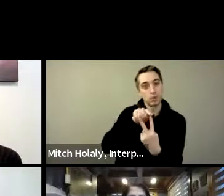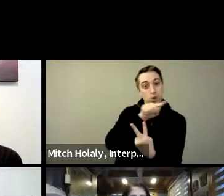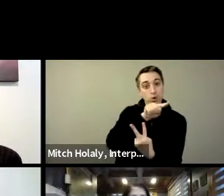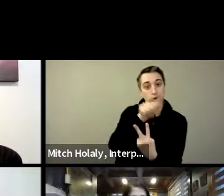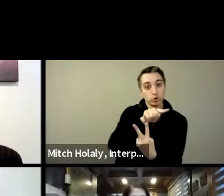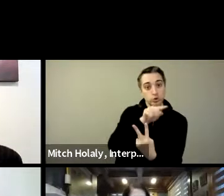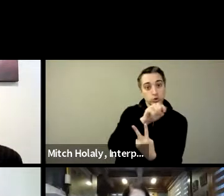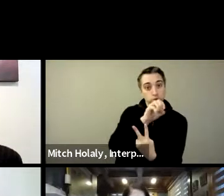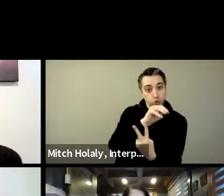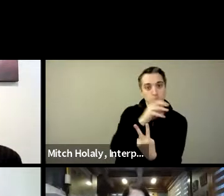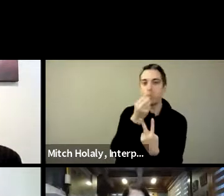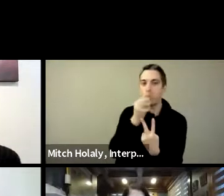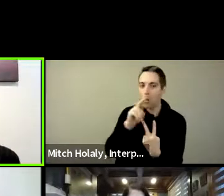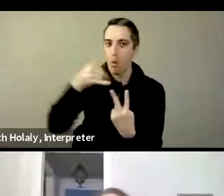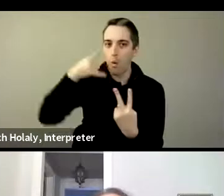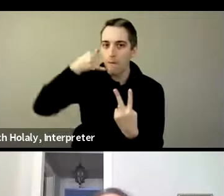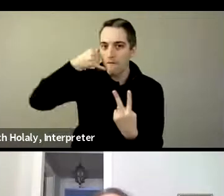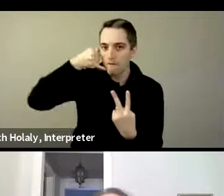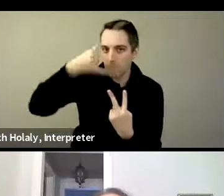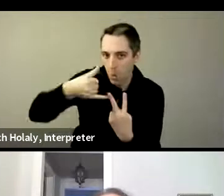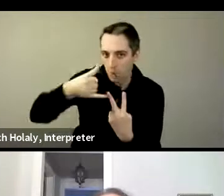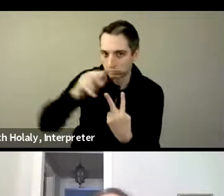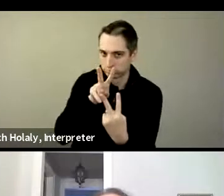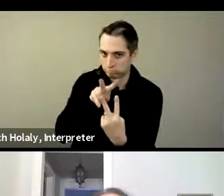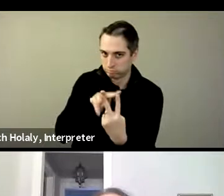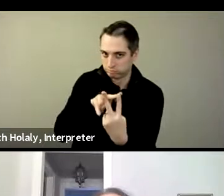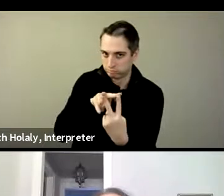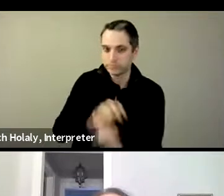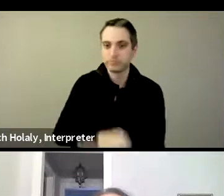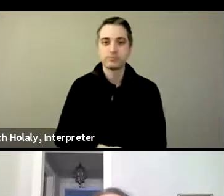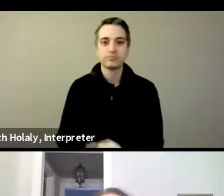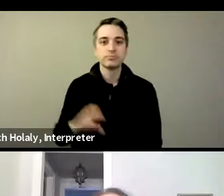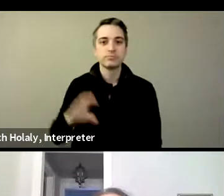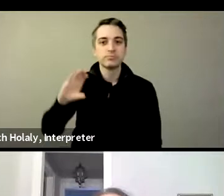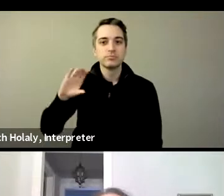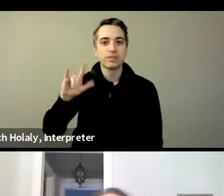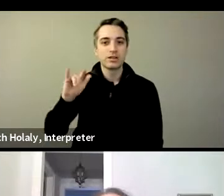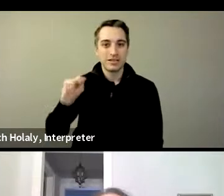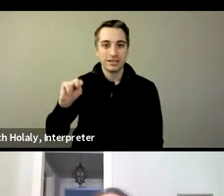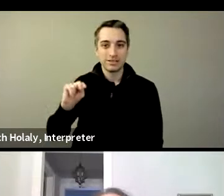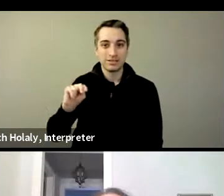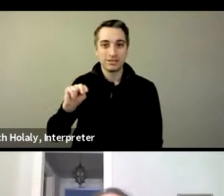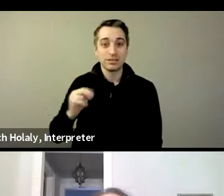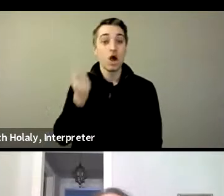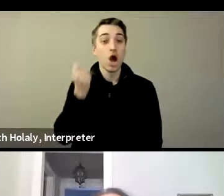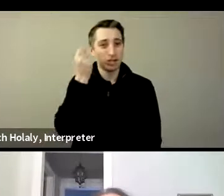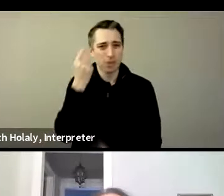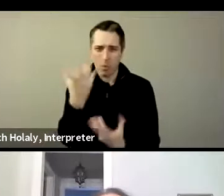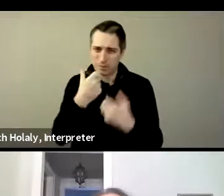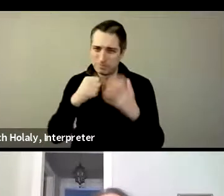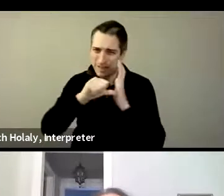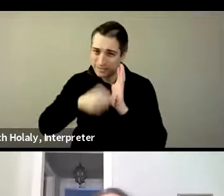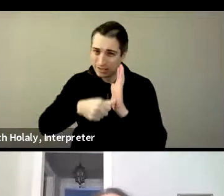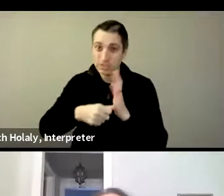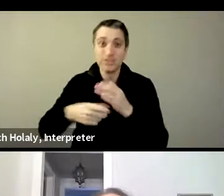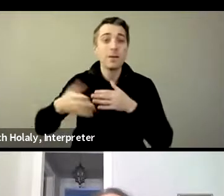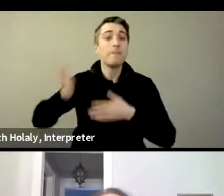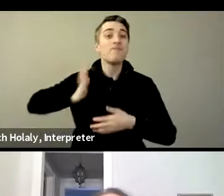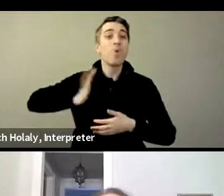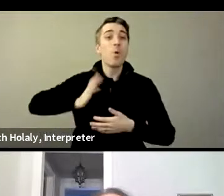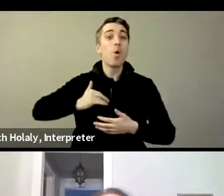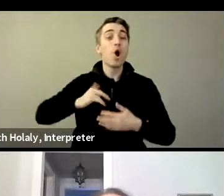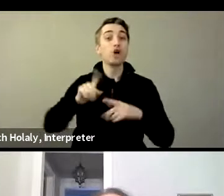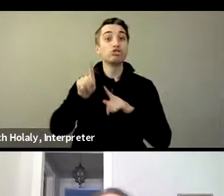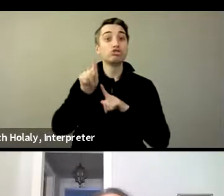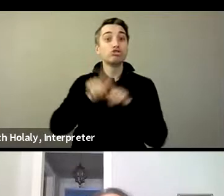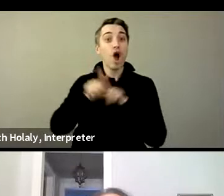spiel. And thank you. And just so that everyone heard, it is now #2 instead of *9 for people who are